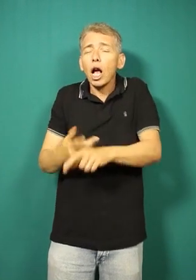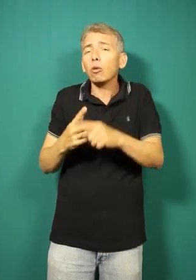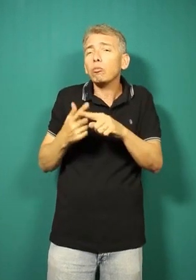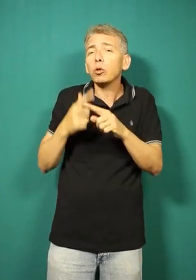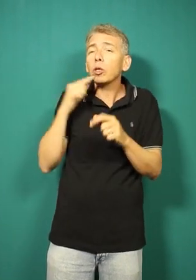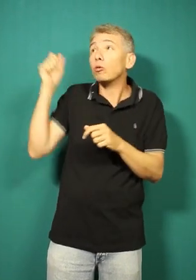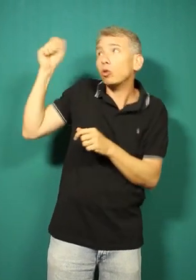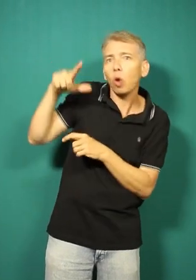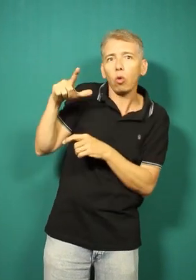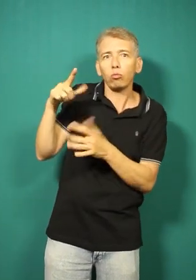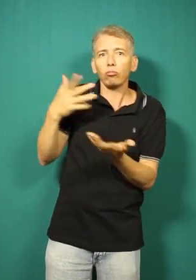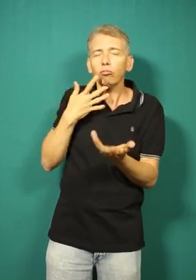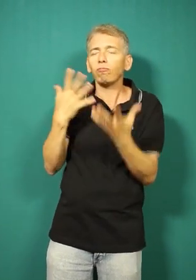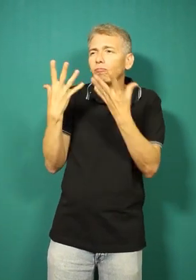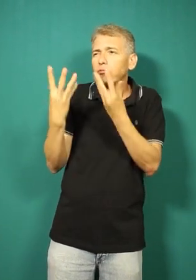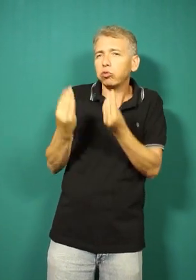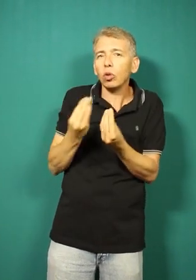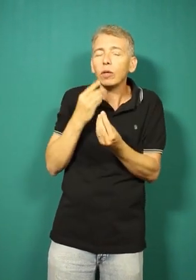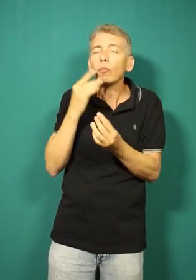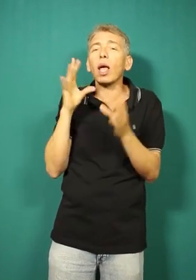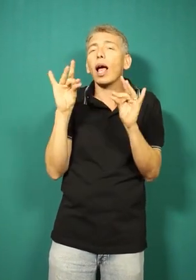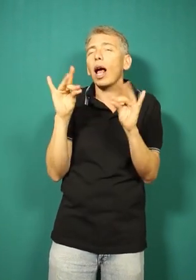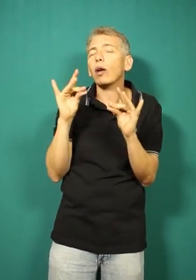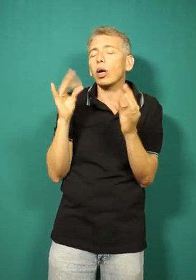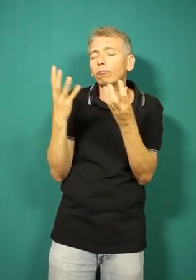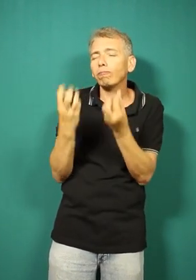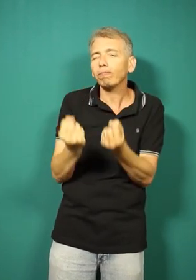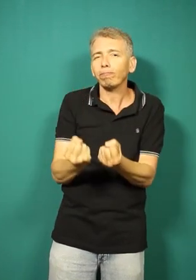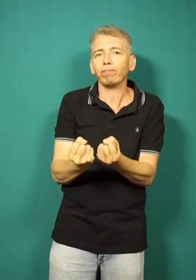sun and absorbing snow moisture.